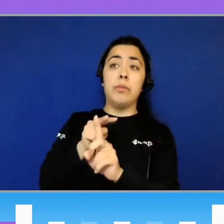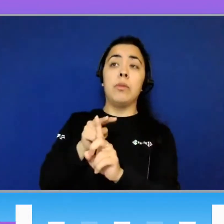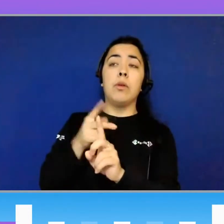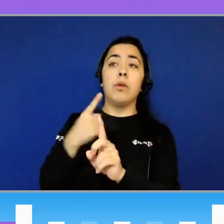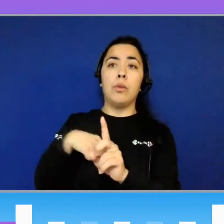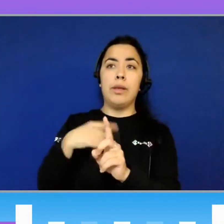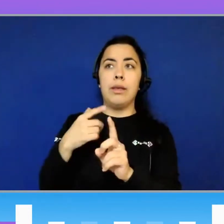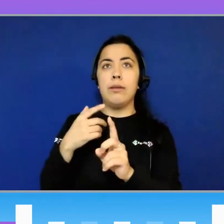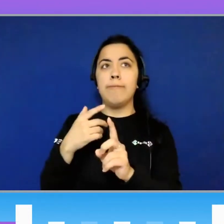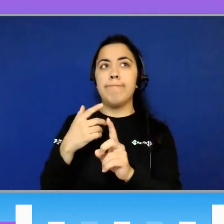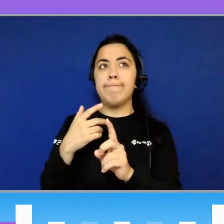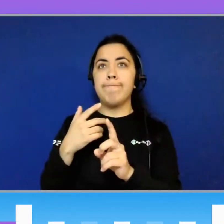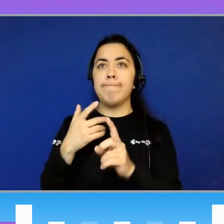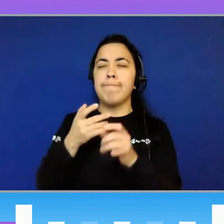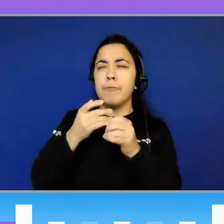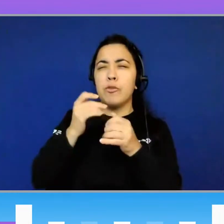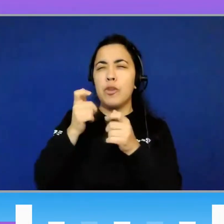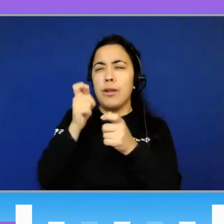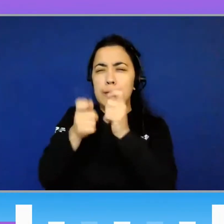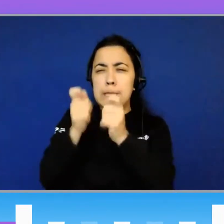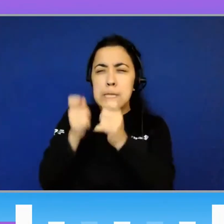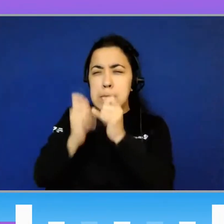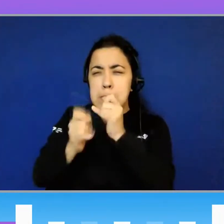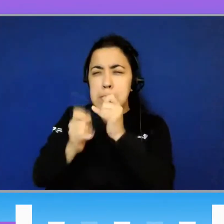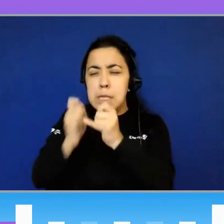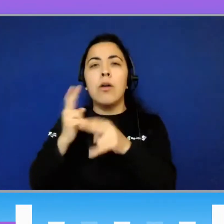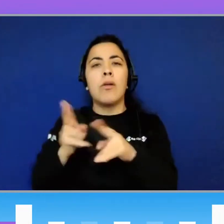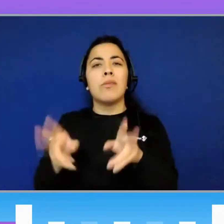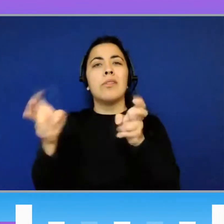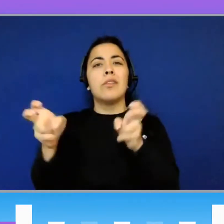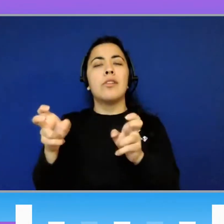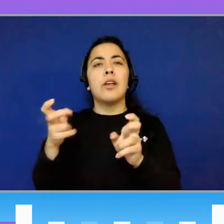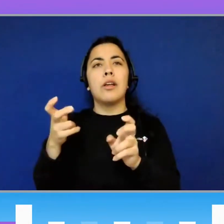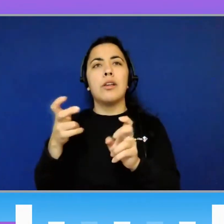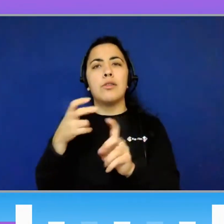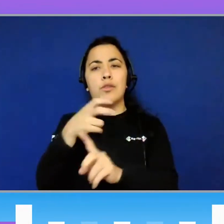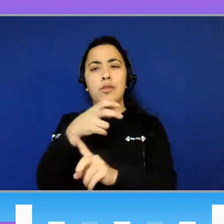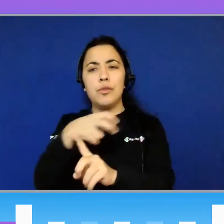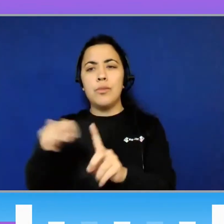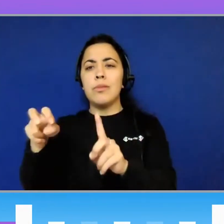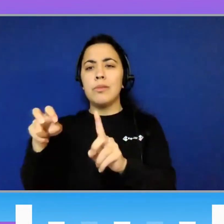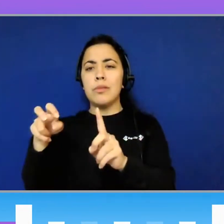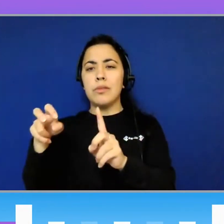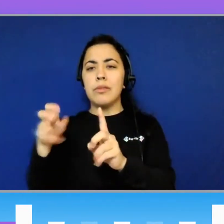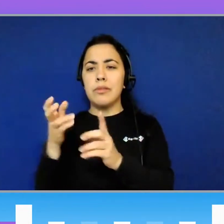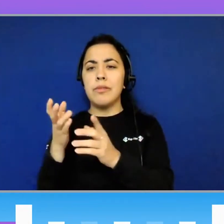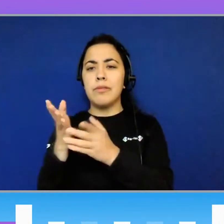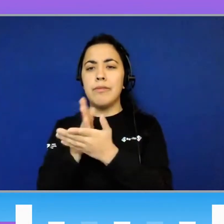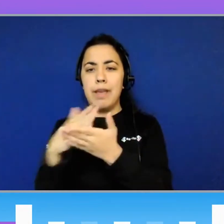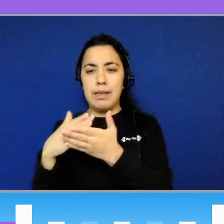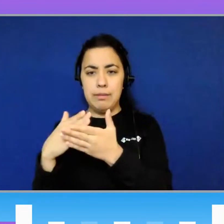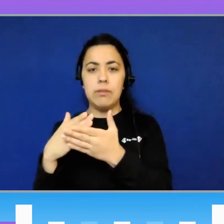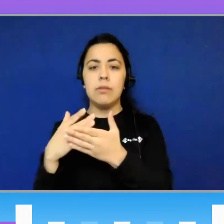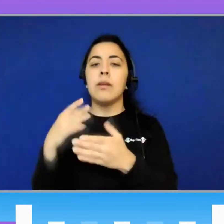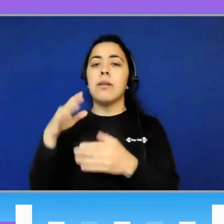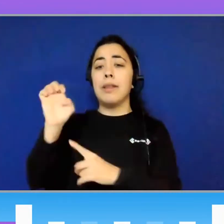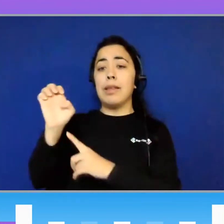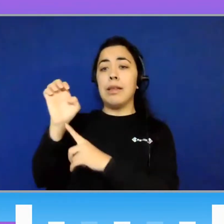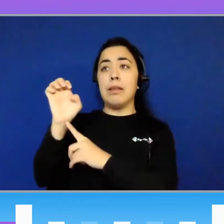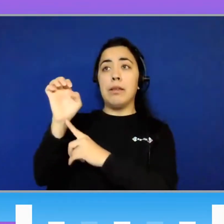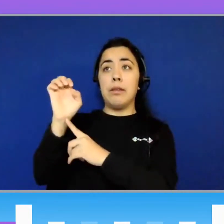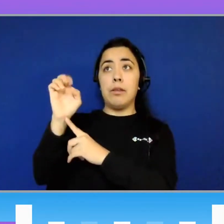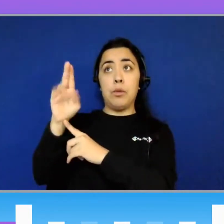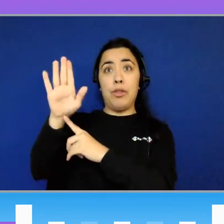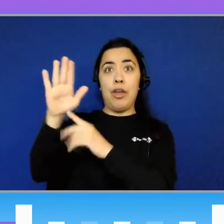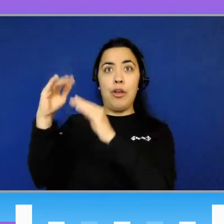finalizing what we call the transposition phase. This piece of legislation is a legislation that is written at European level, and then